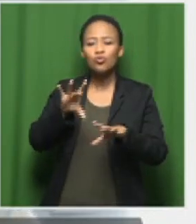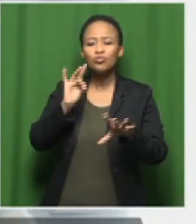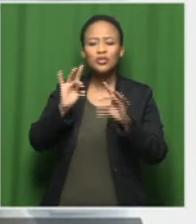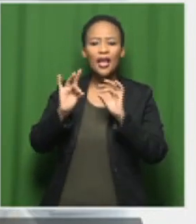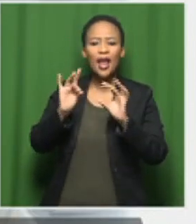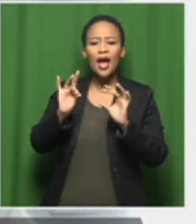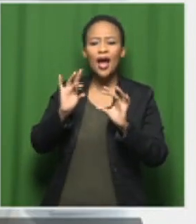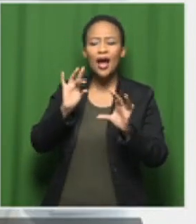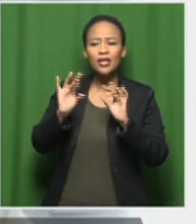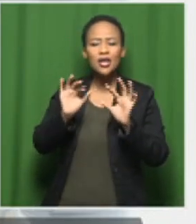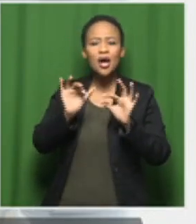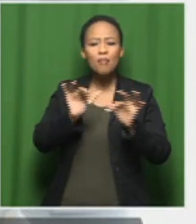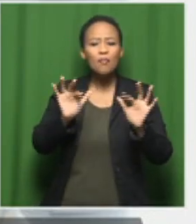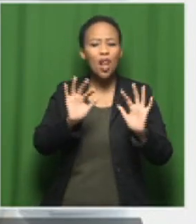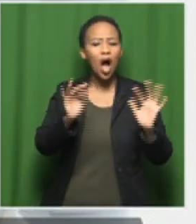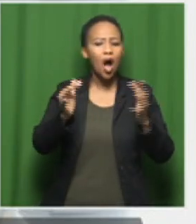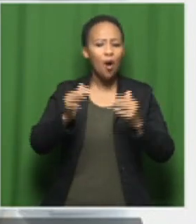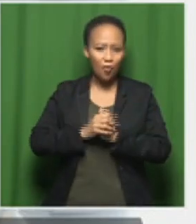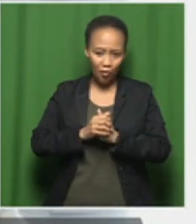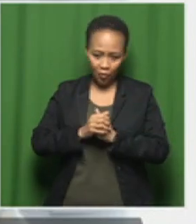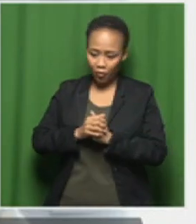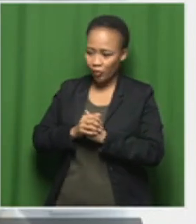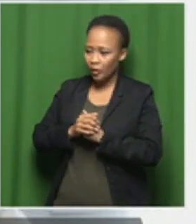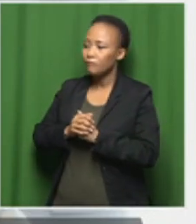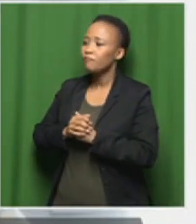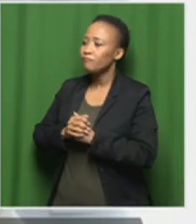I selected people who are really